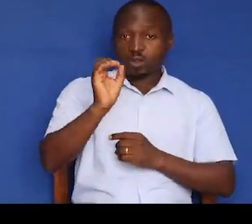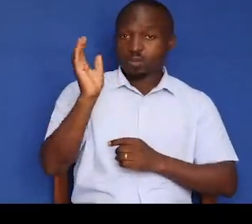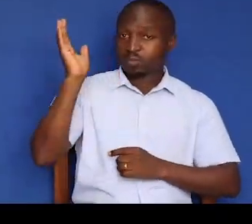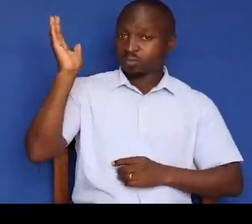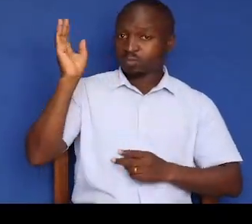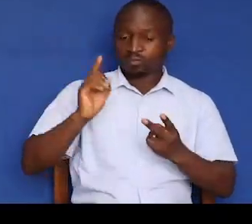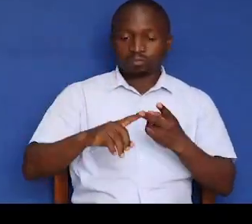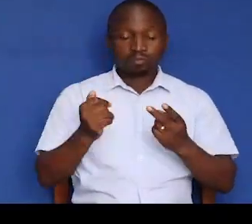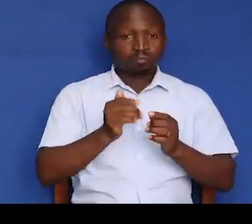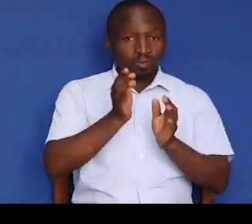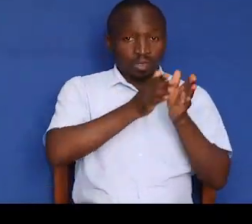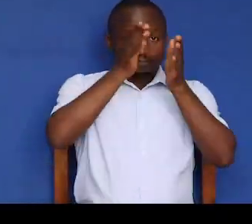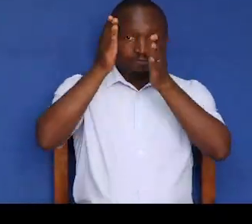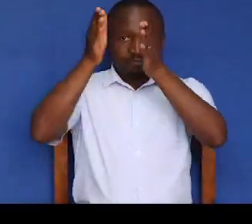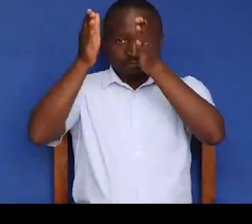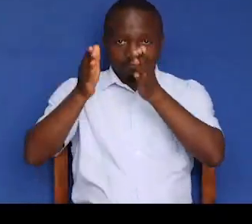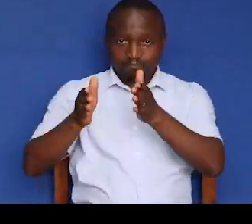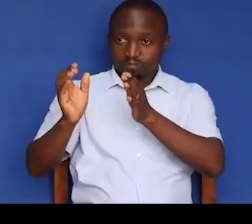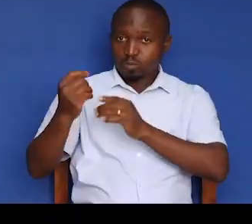But at 1 output